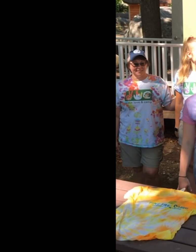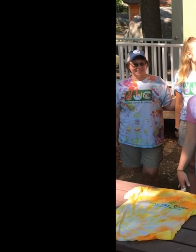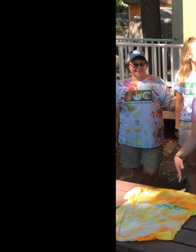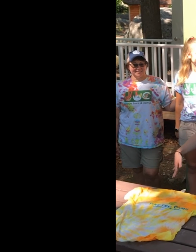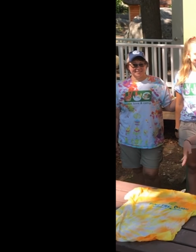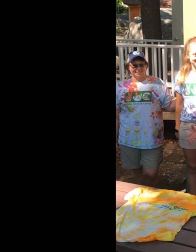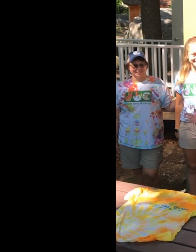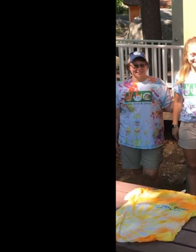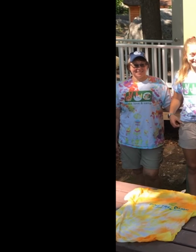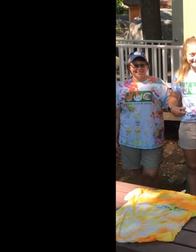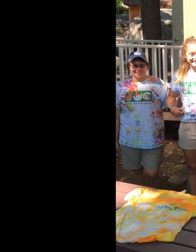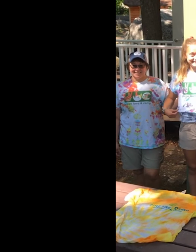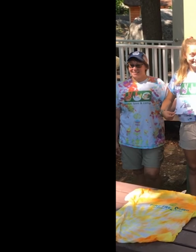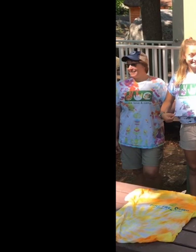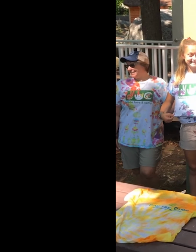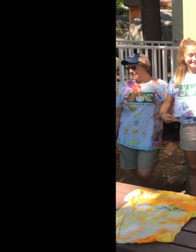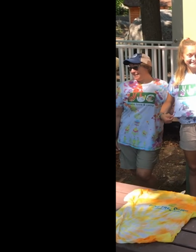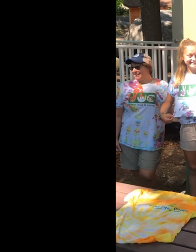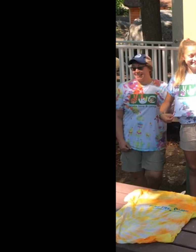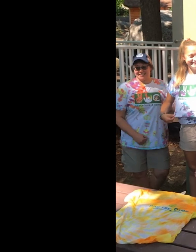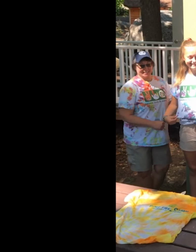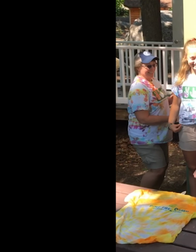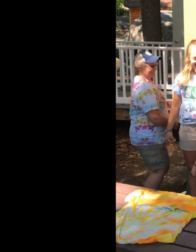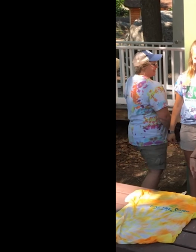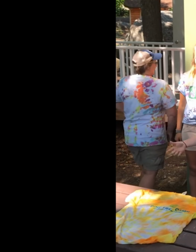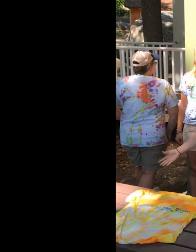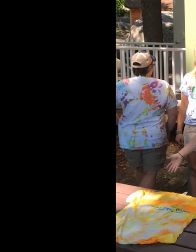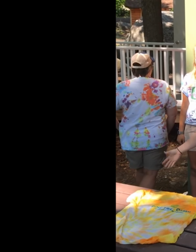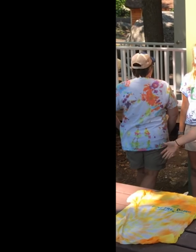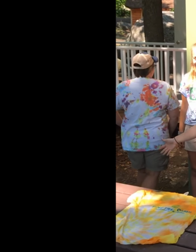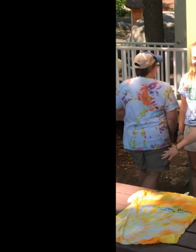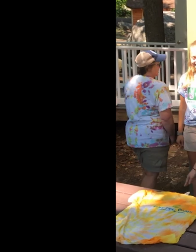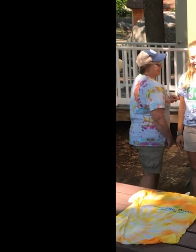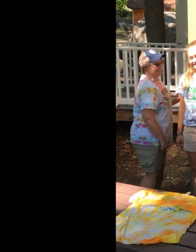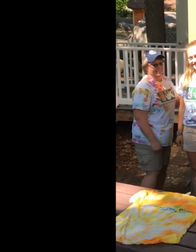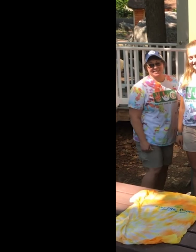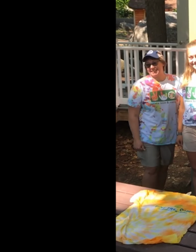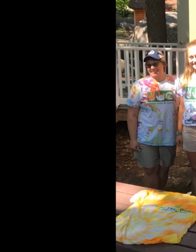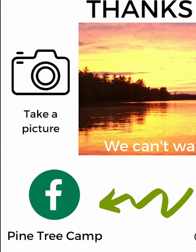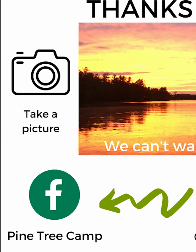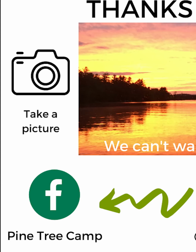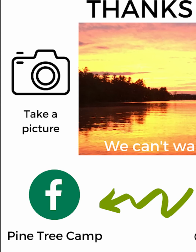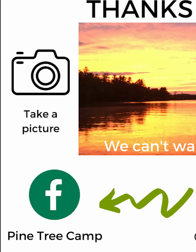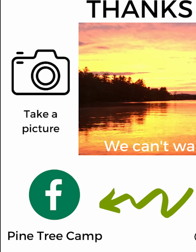here that are modeling their tie-dye shirts. Thank you guys for joining us.